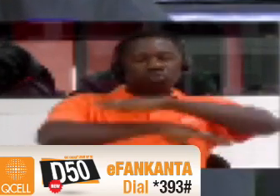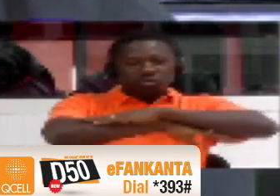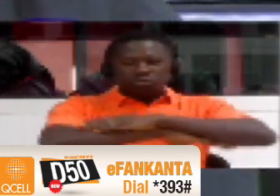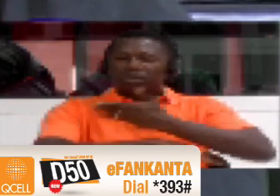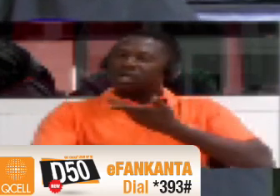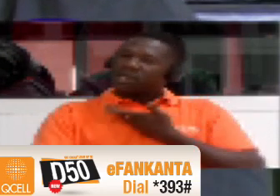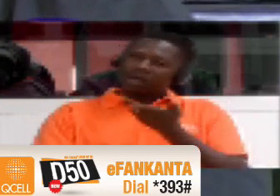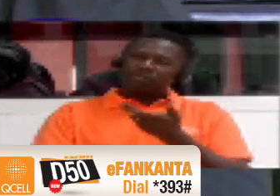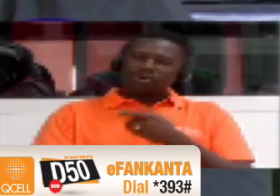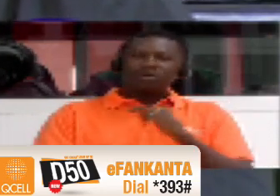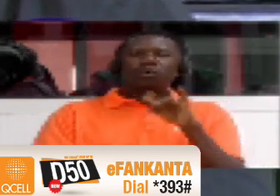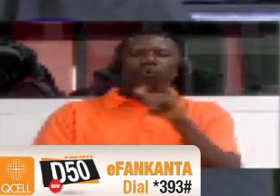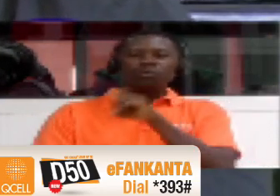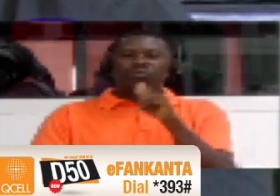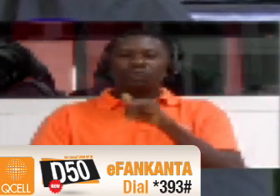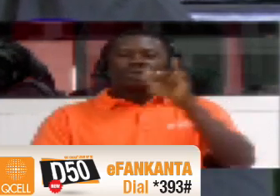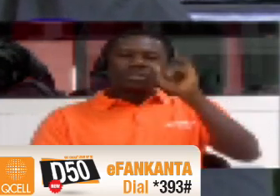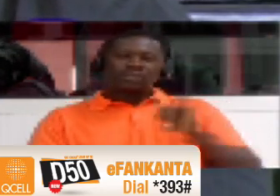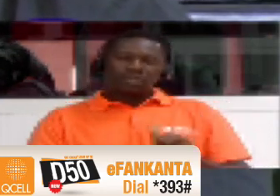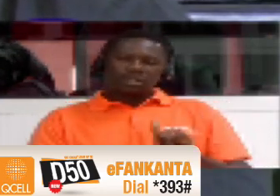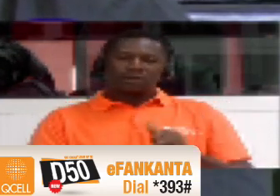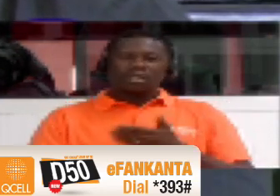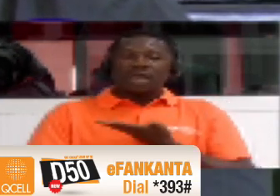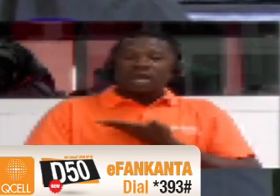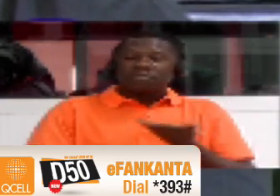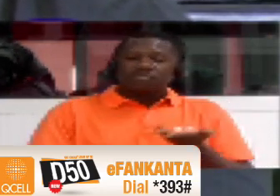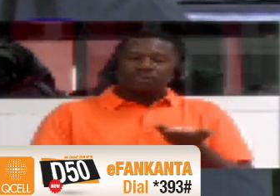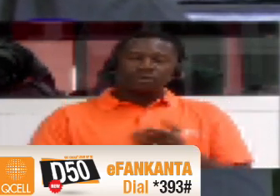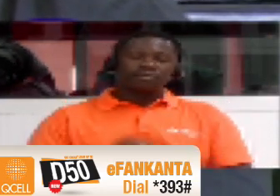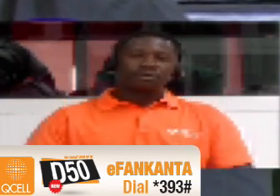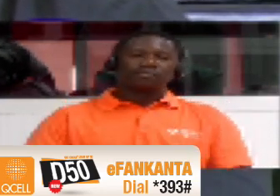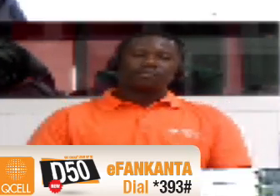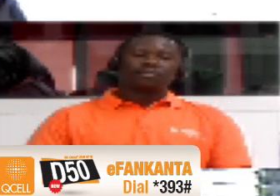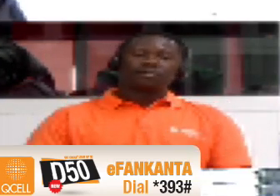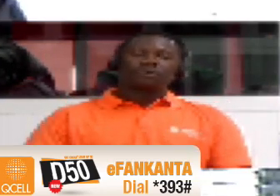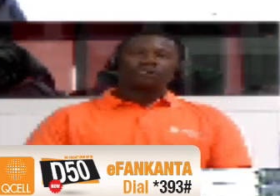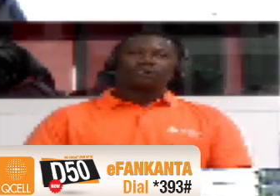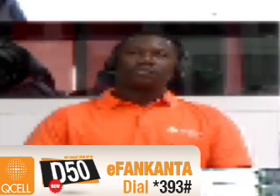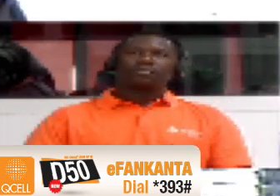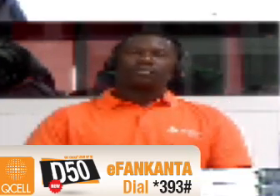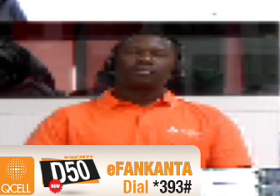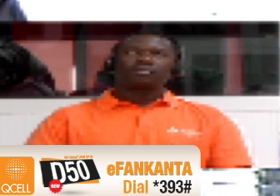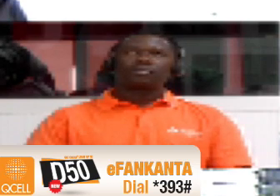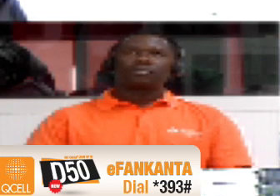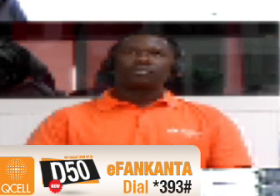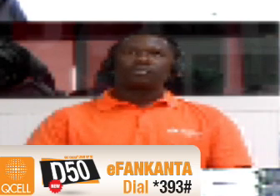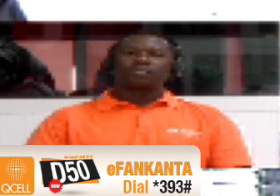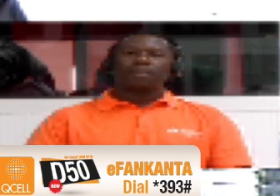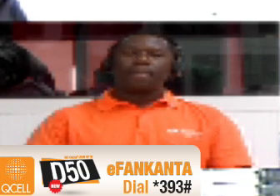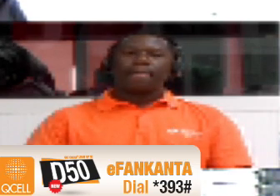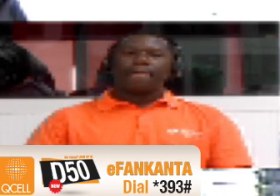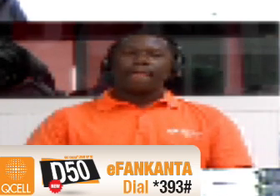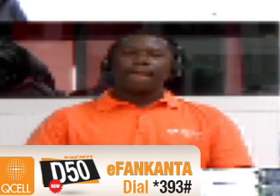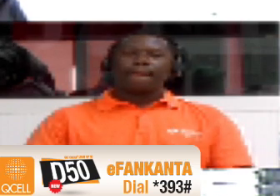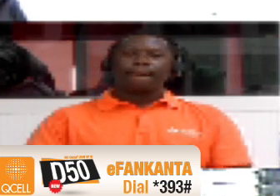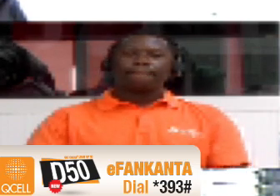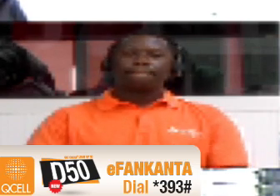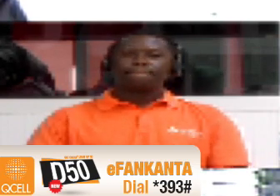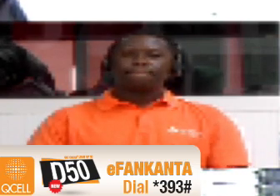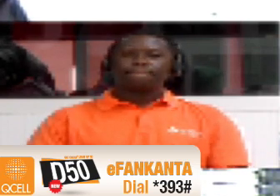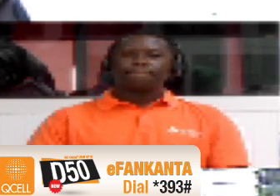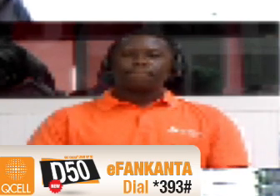ila londo femfo nyenge kabiri ye karangu damu takarambu mento hanufu etata ye karangu bangu ato omeng ye karambu